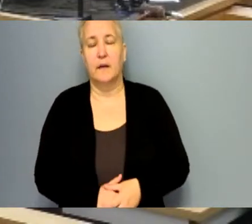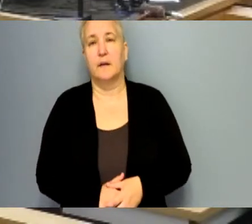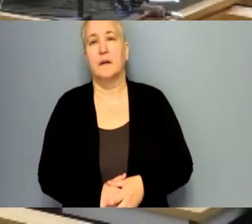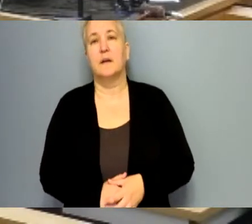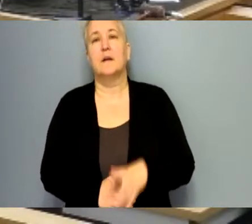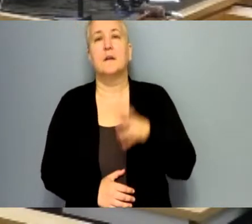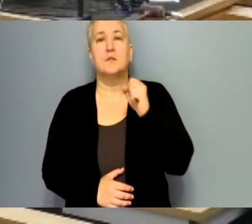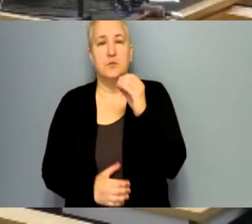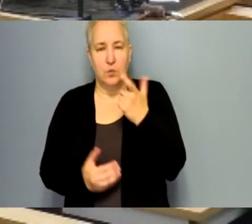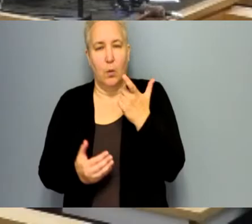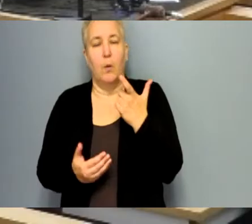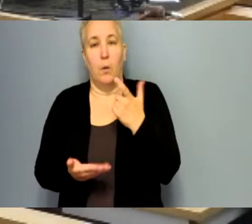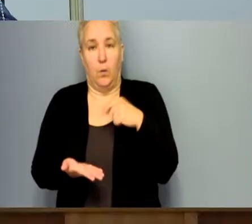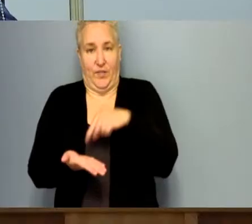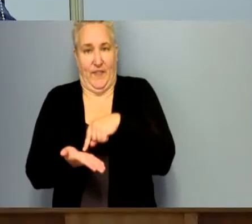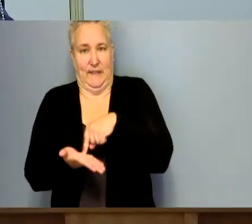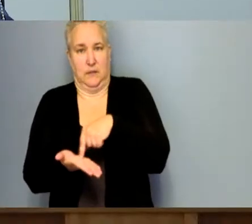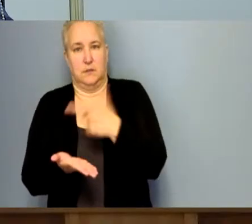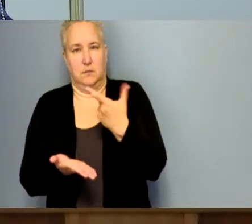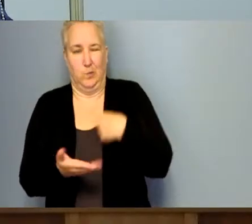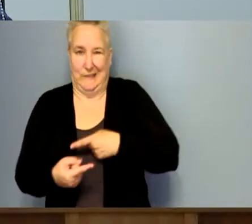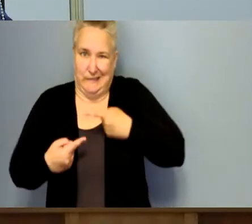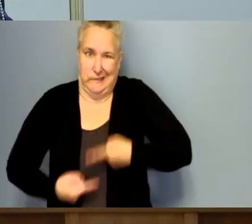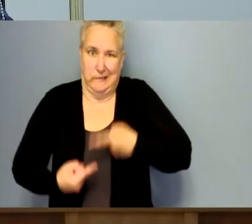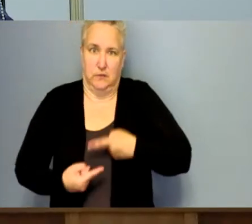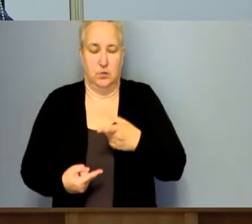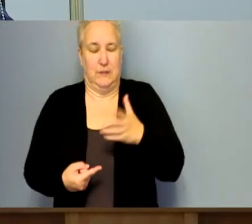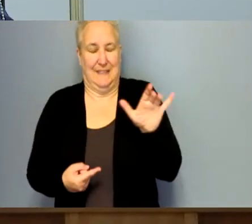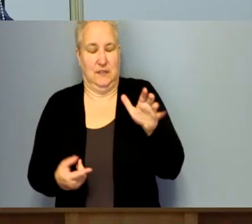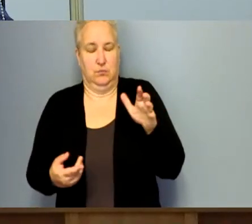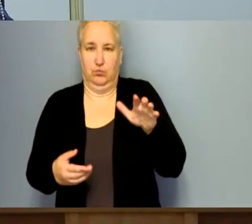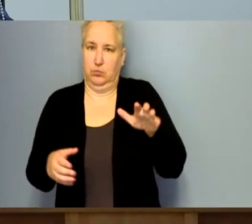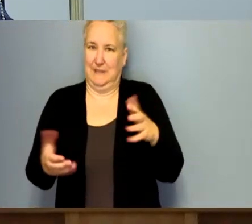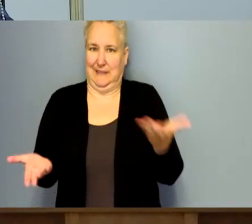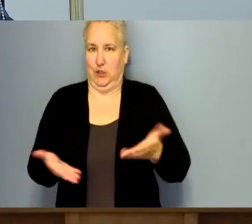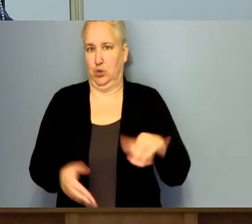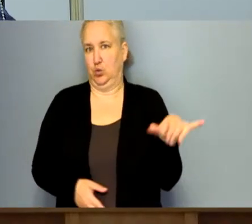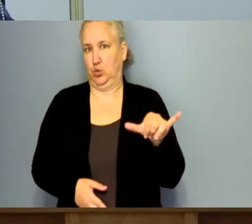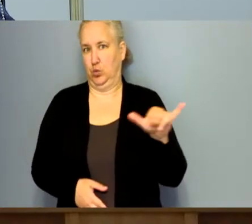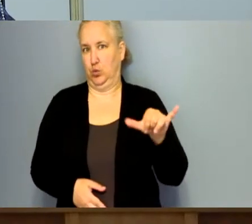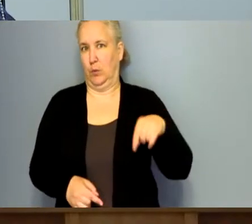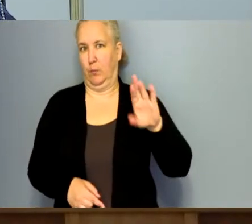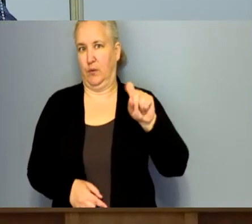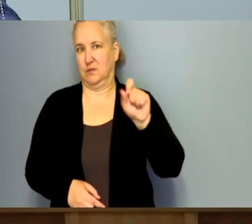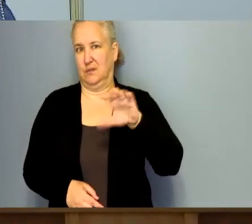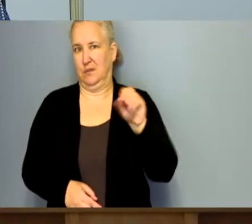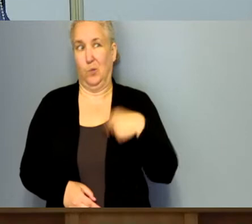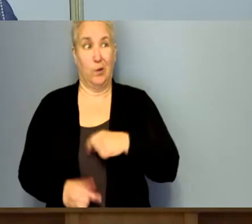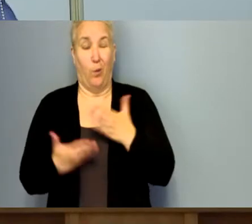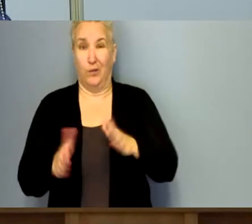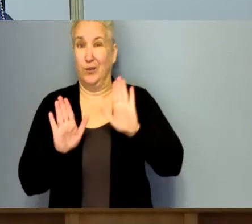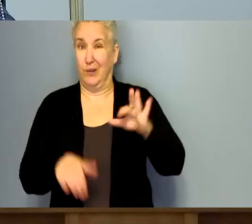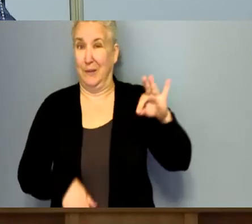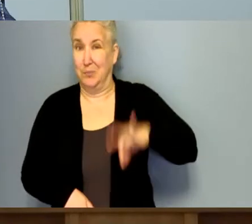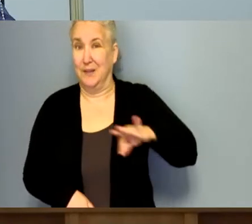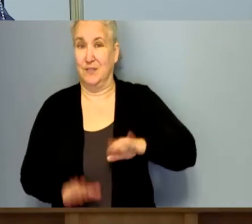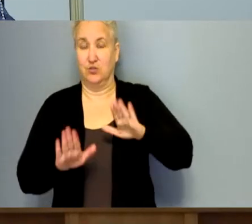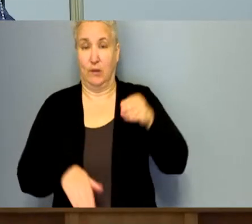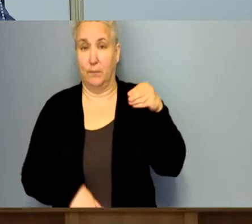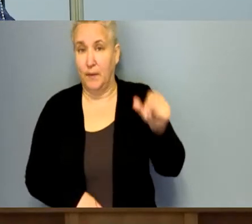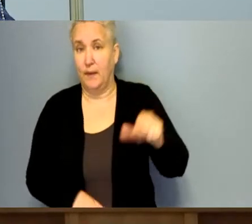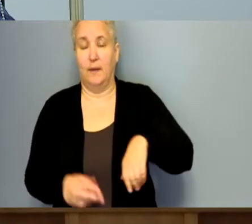and so this is something that we struggled with as well here at the county. We think we offer great benefits, great pay, a